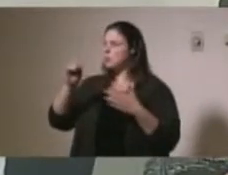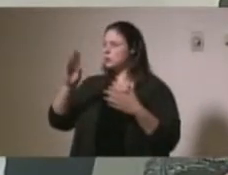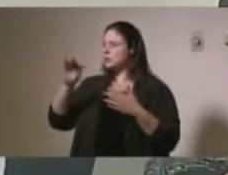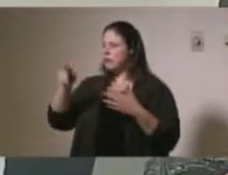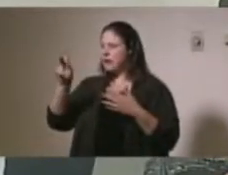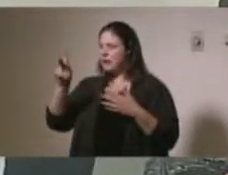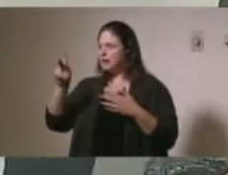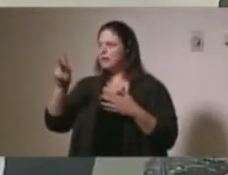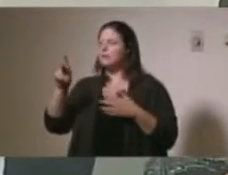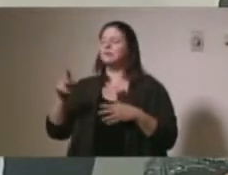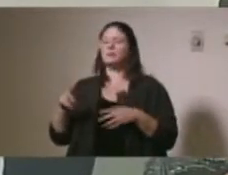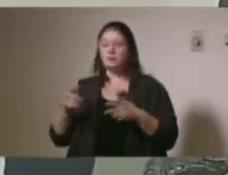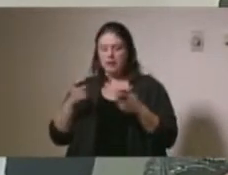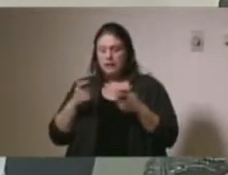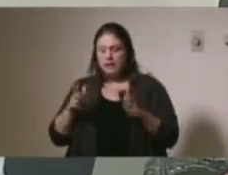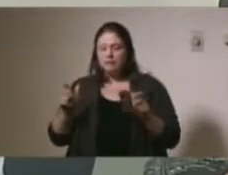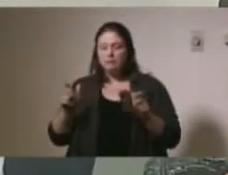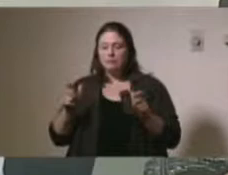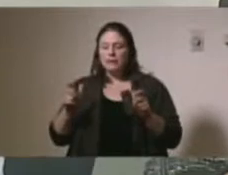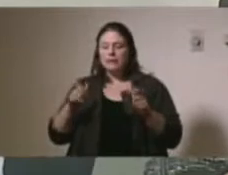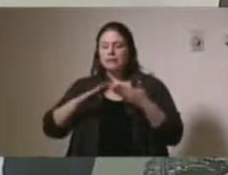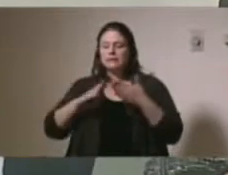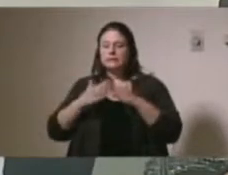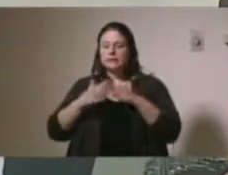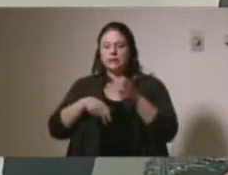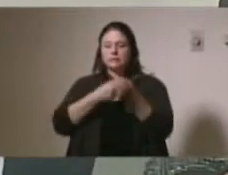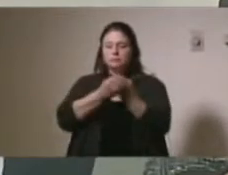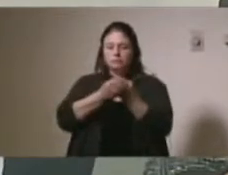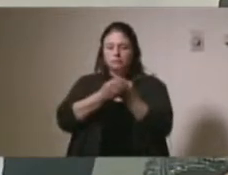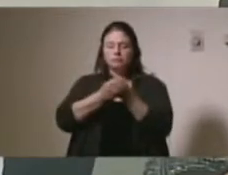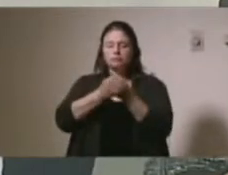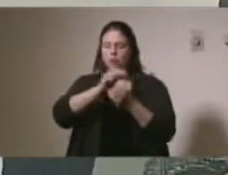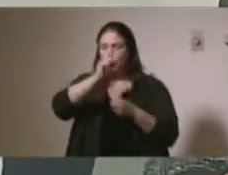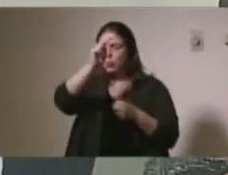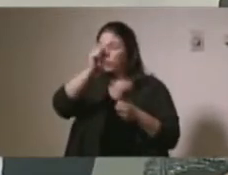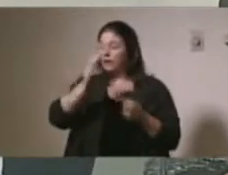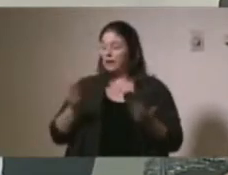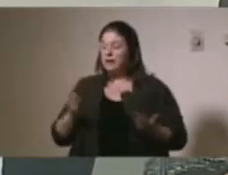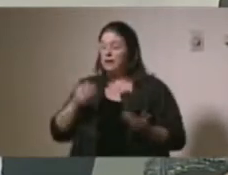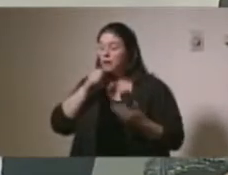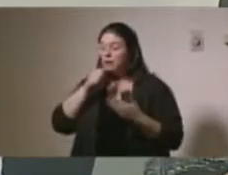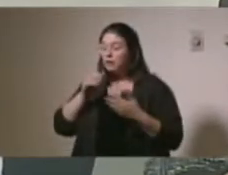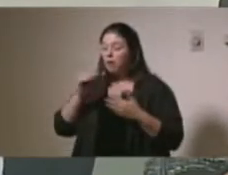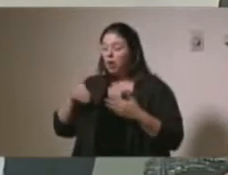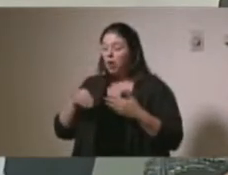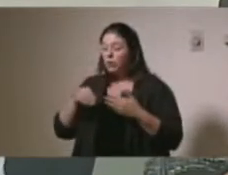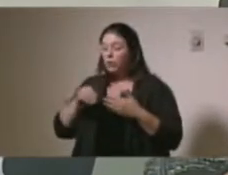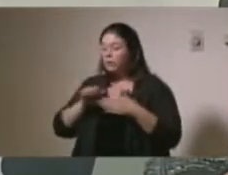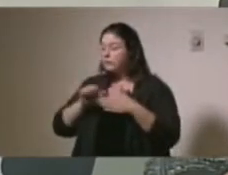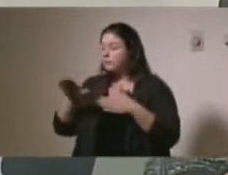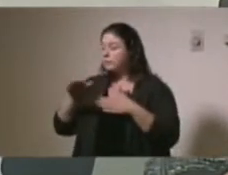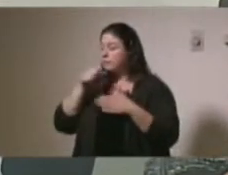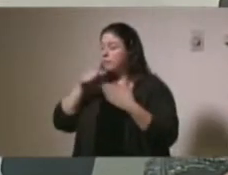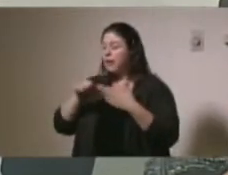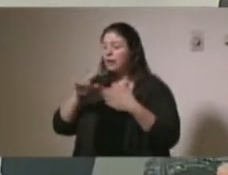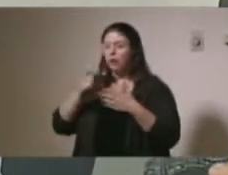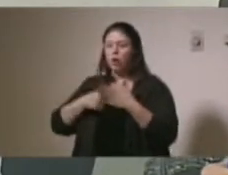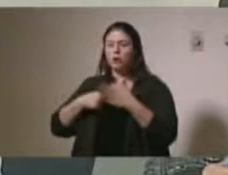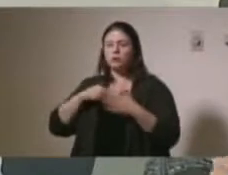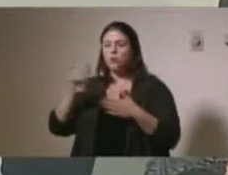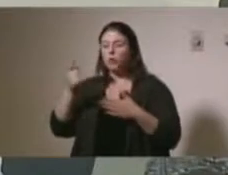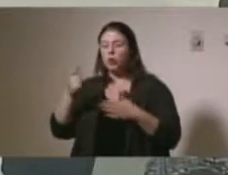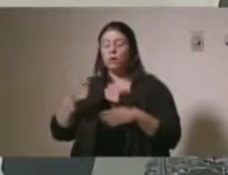what subsidizes the north. Mailing a letter across the street here in Ottawa is going to cost you $1. For me to mail a letter